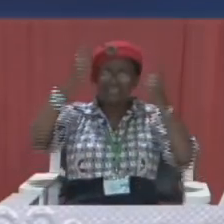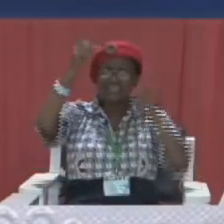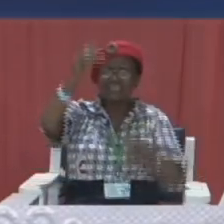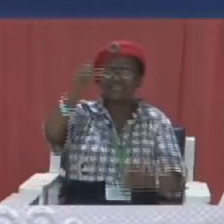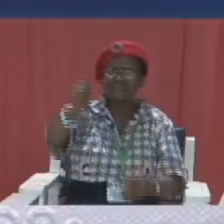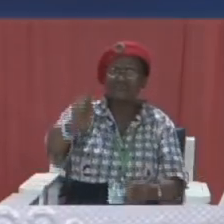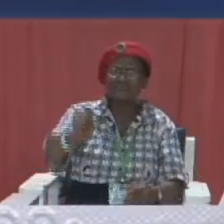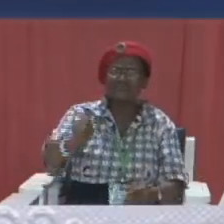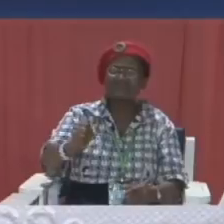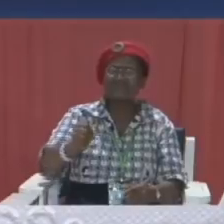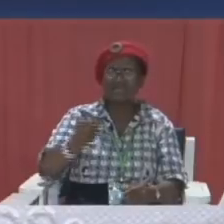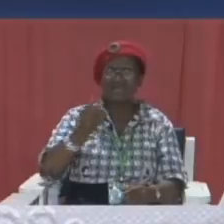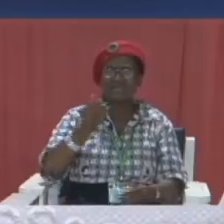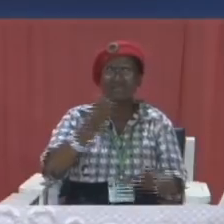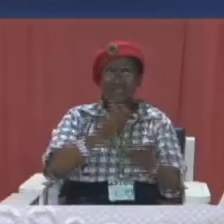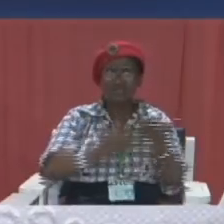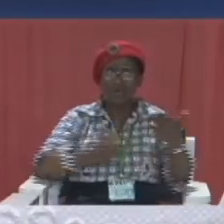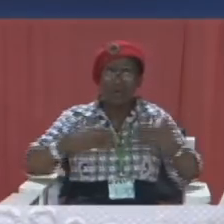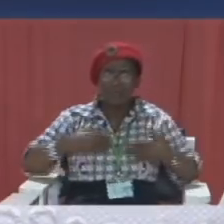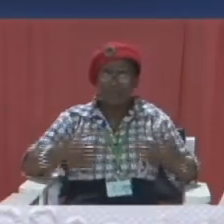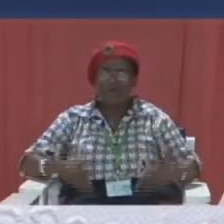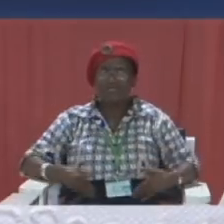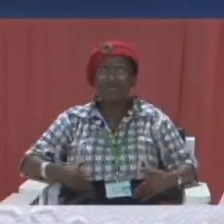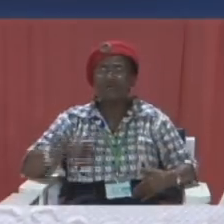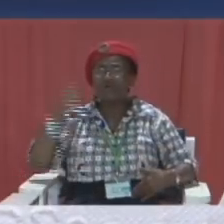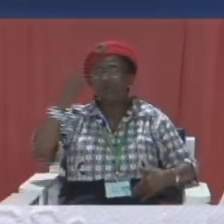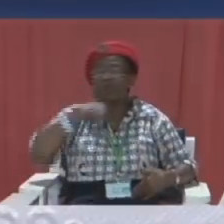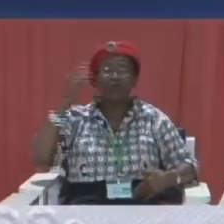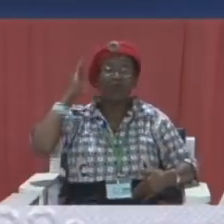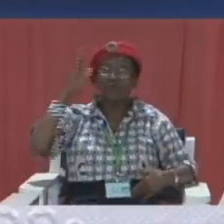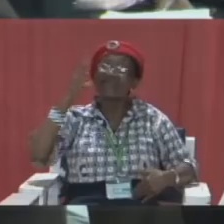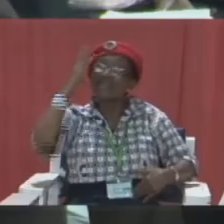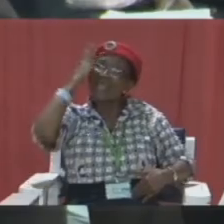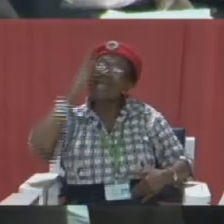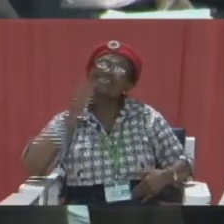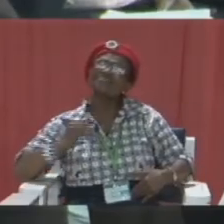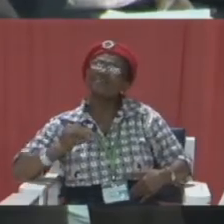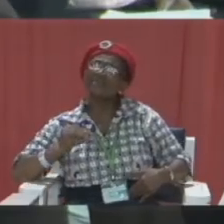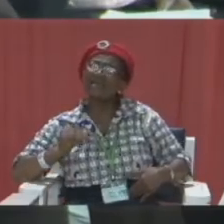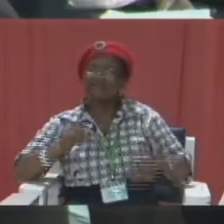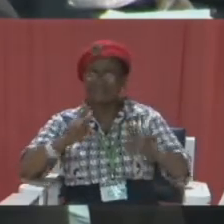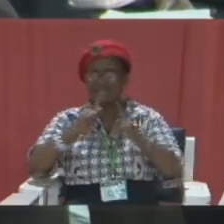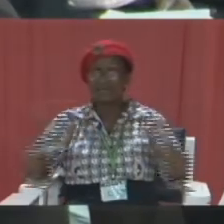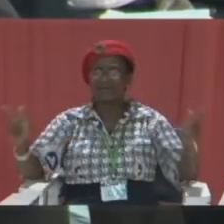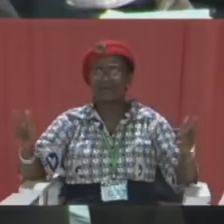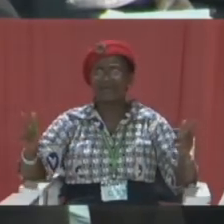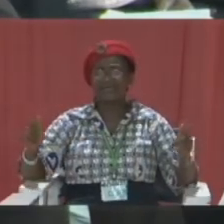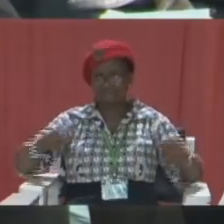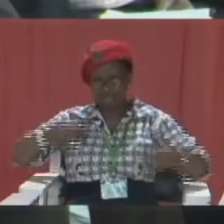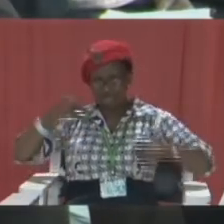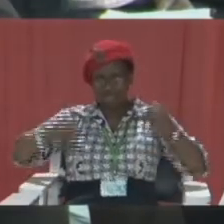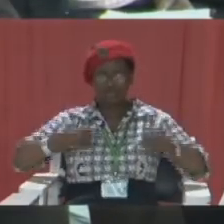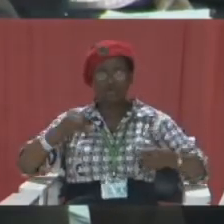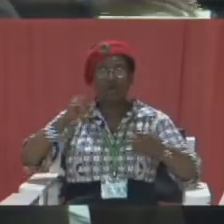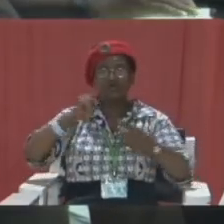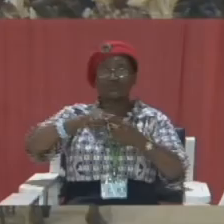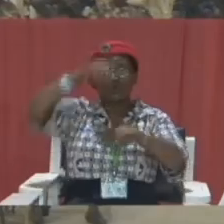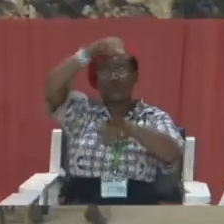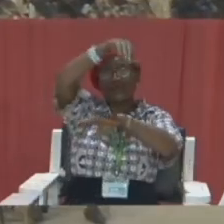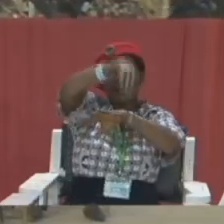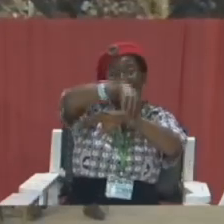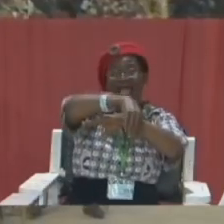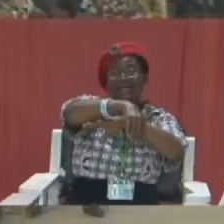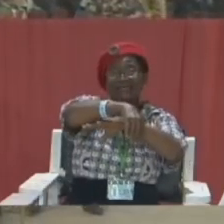there's somebody who would experience great joy tonight. And I